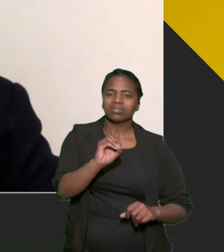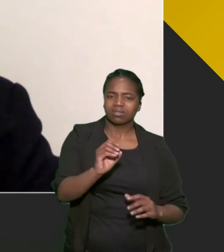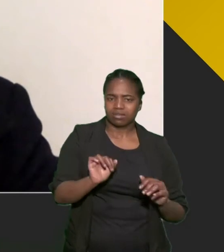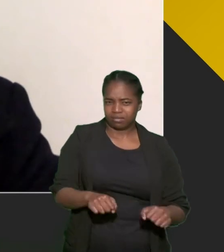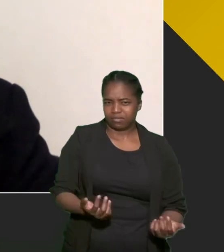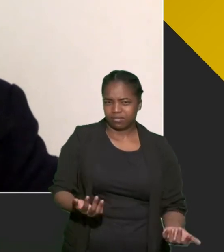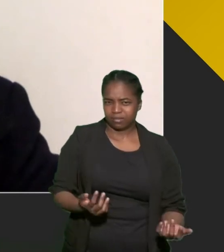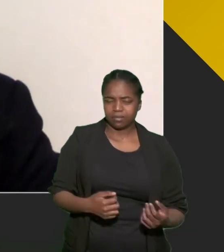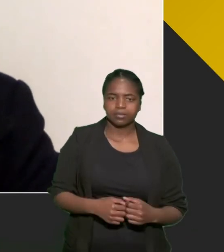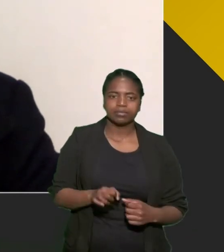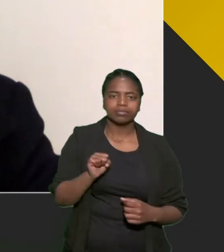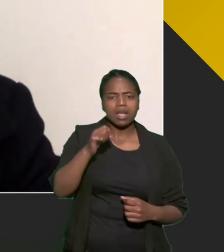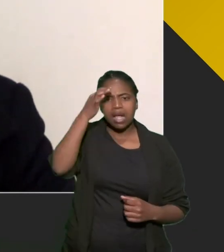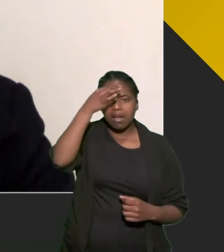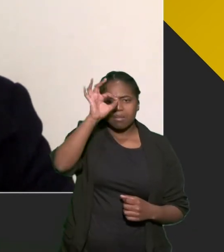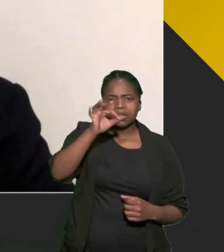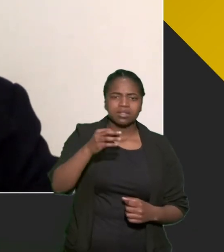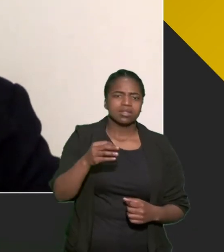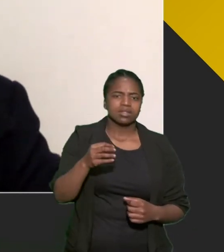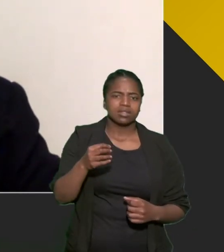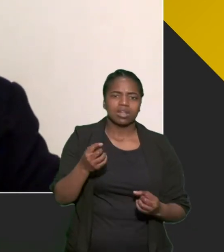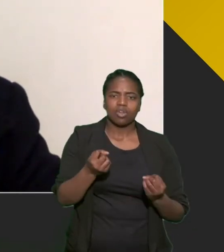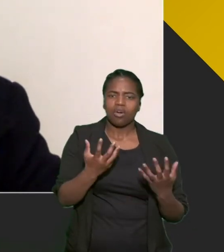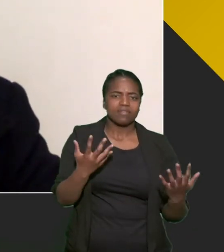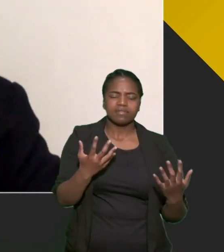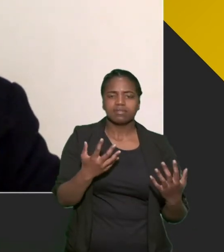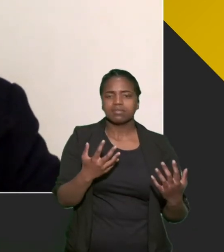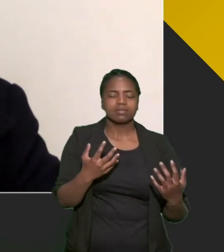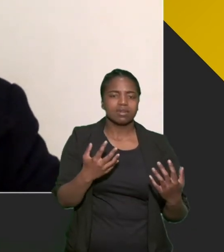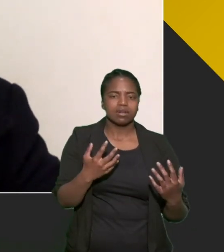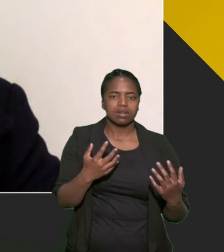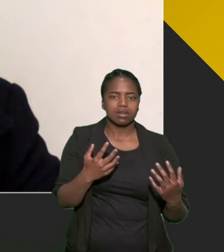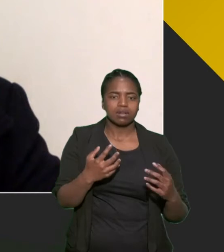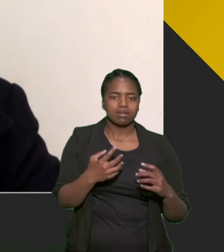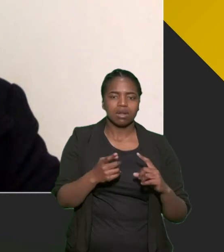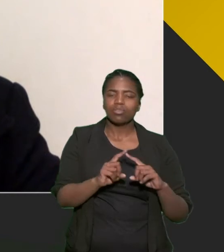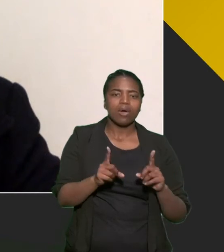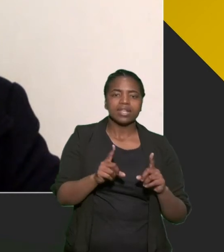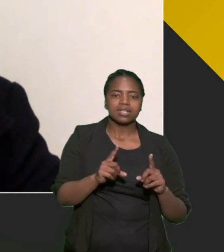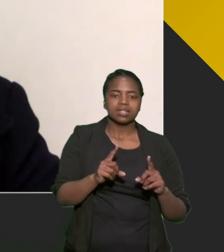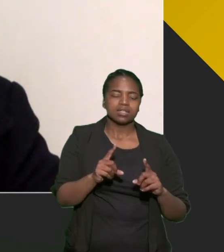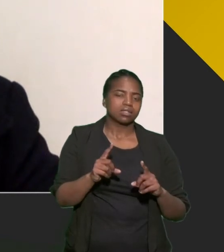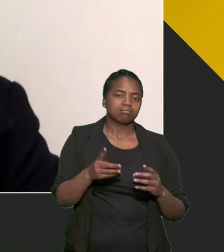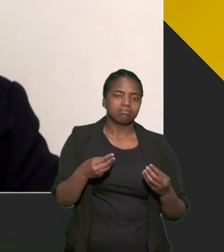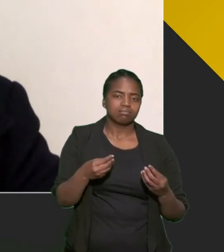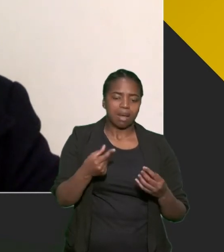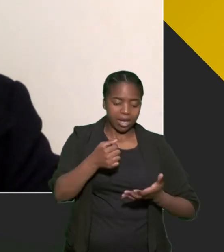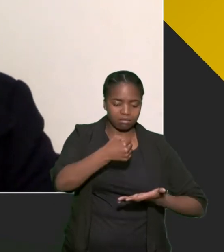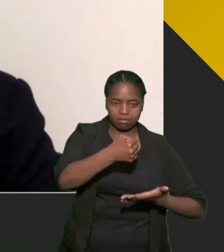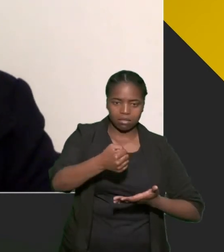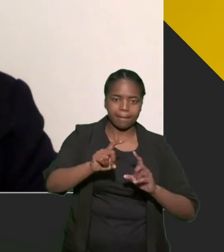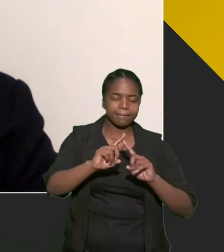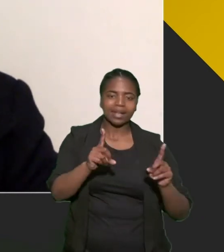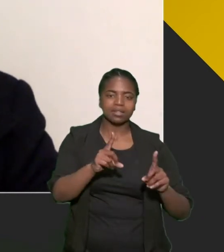has made a handful of us in that government actually gives out both subsidies, grants, and